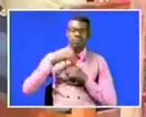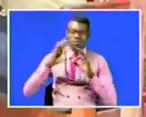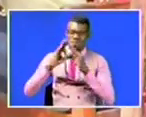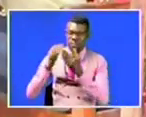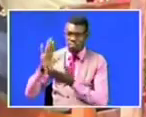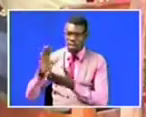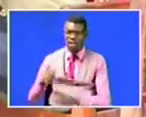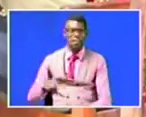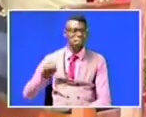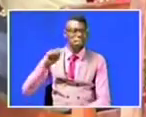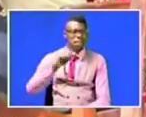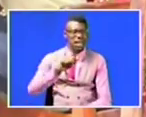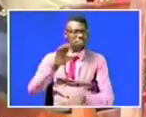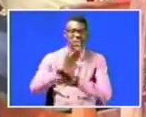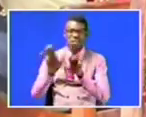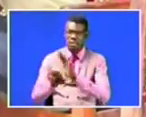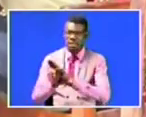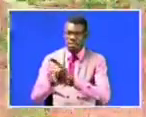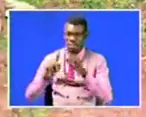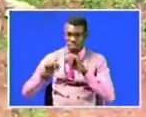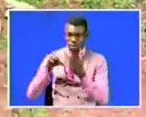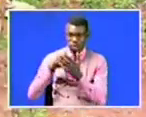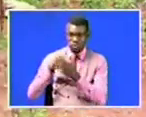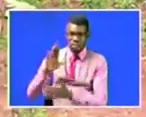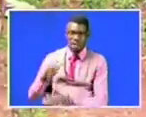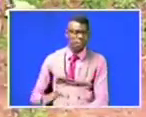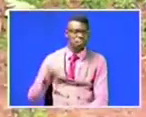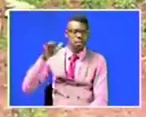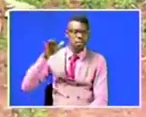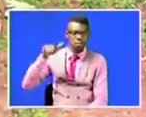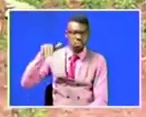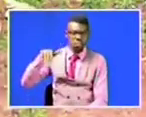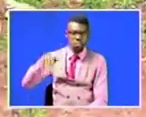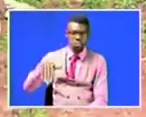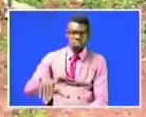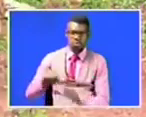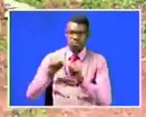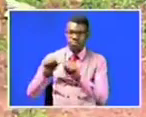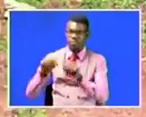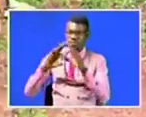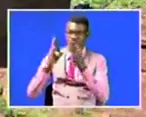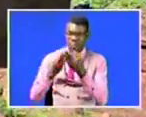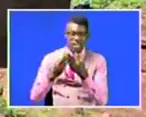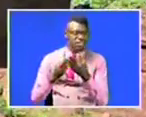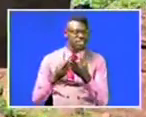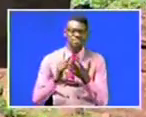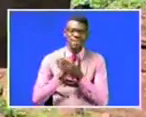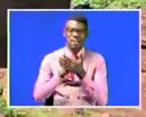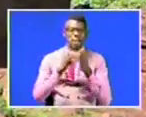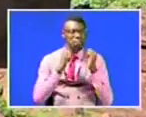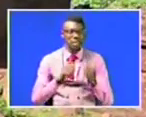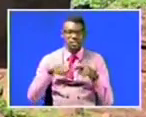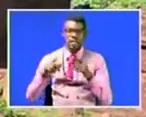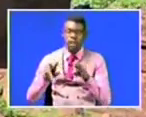on Ali's treatment, his condition began getting worse. The family got helpless and finally were forced to just